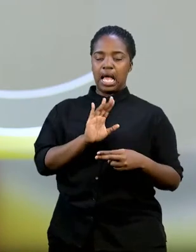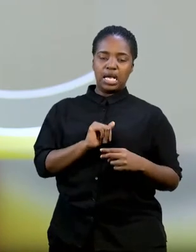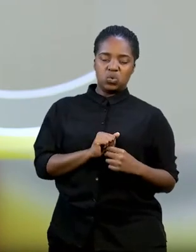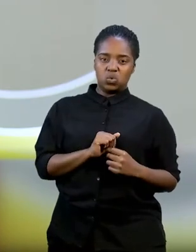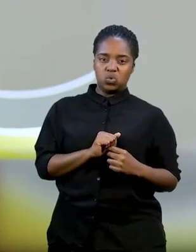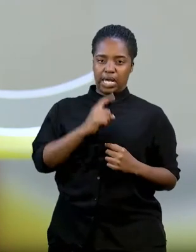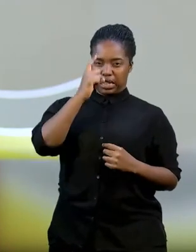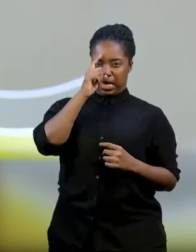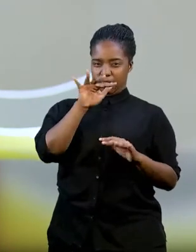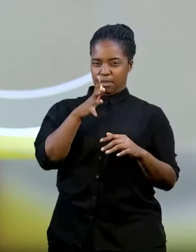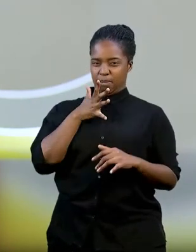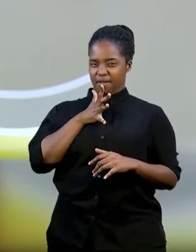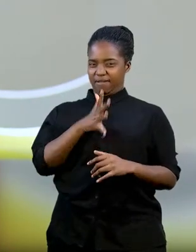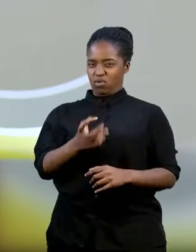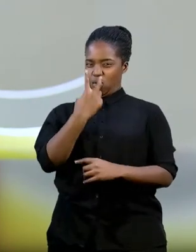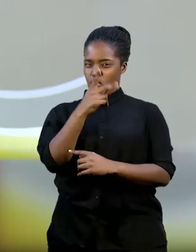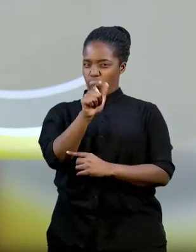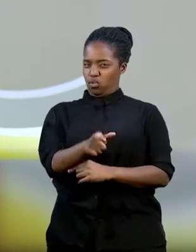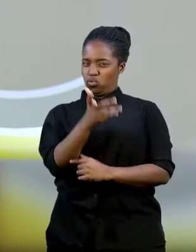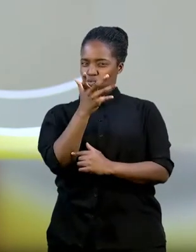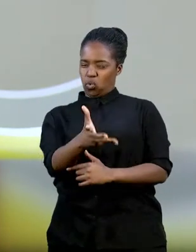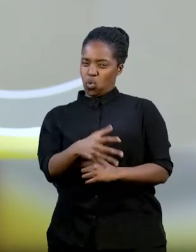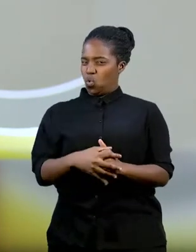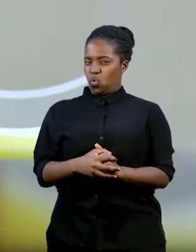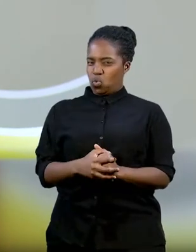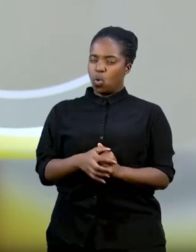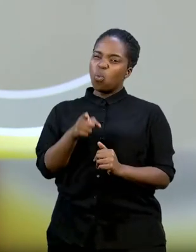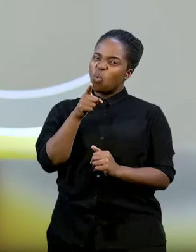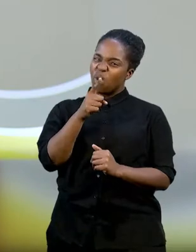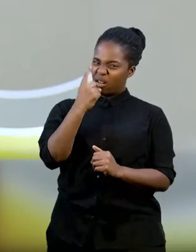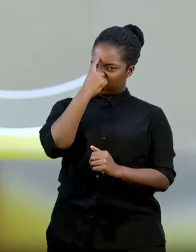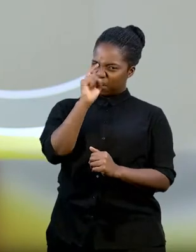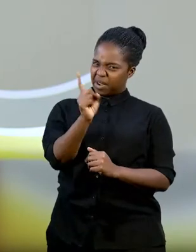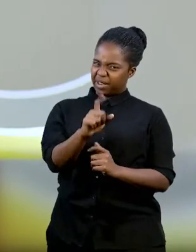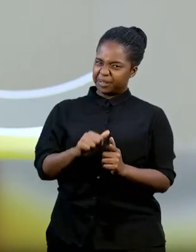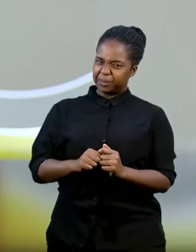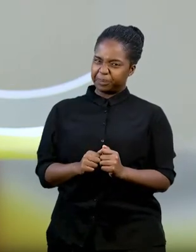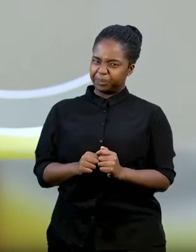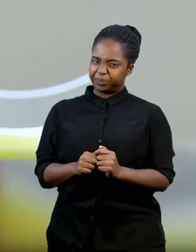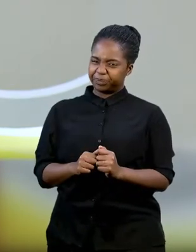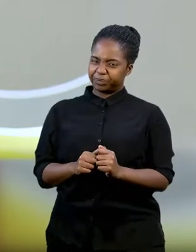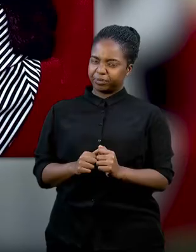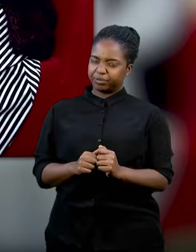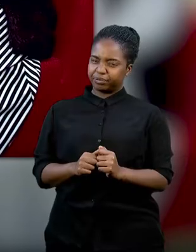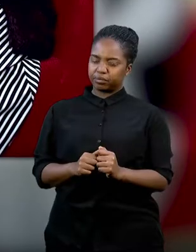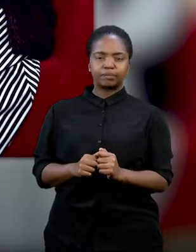hey mare, I don't think audience e batla go bona motho a so. Wena o nahanang ka perception